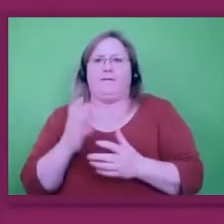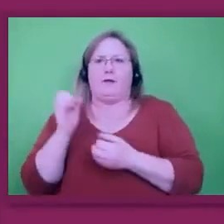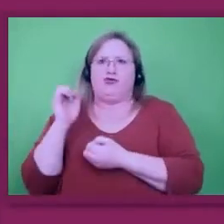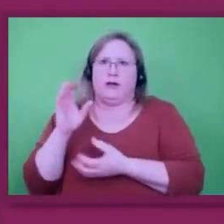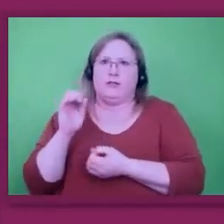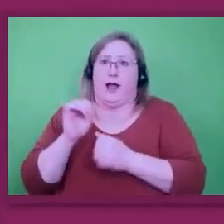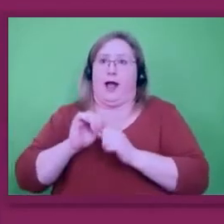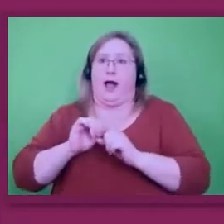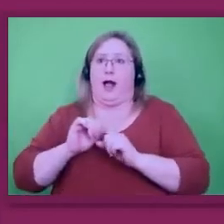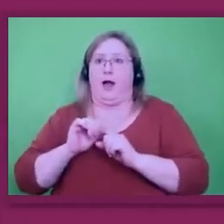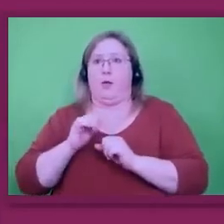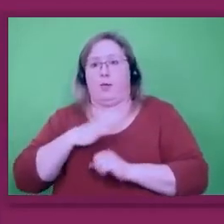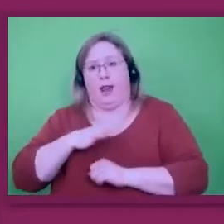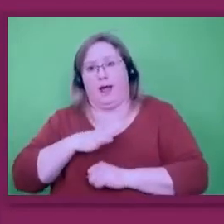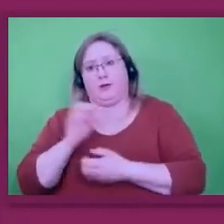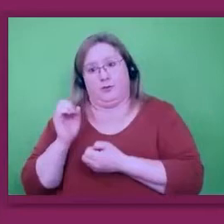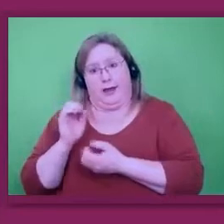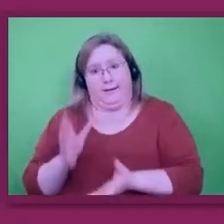slides to come up.